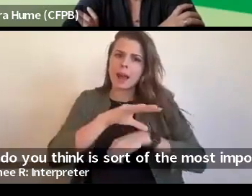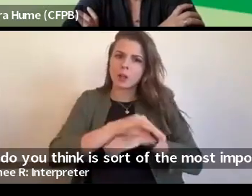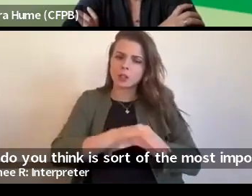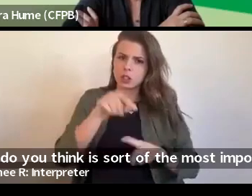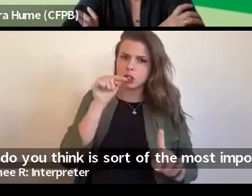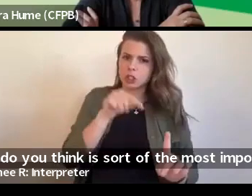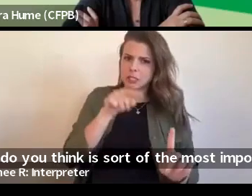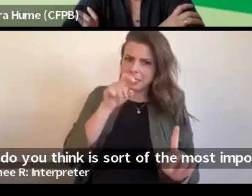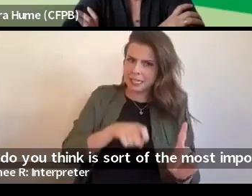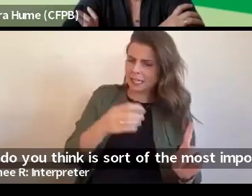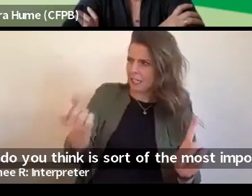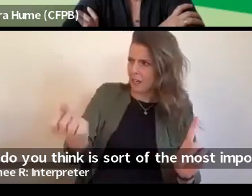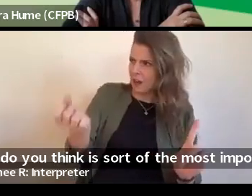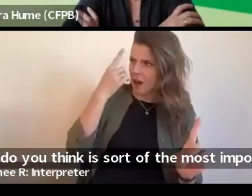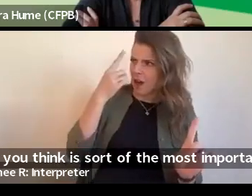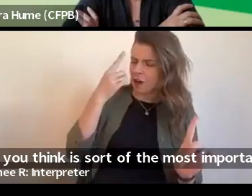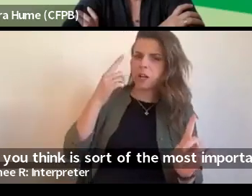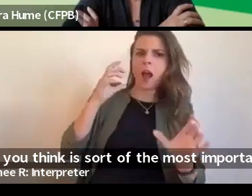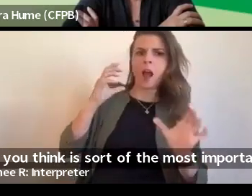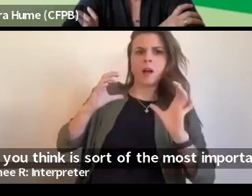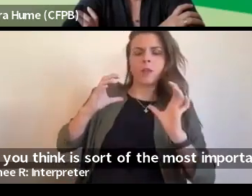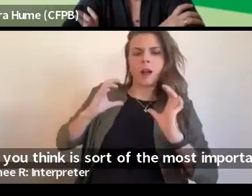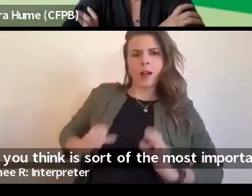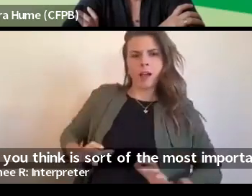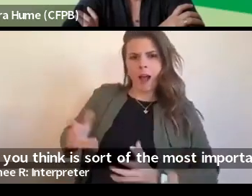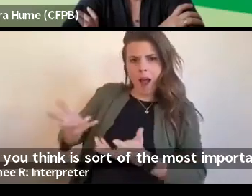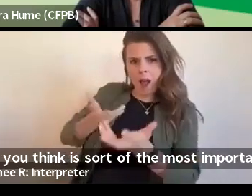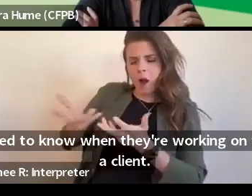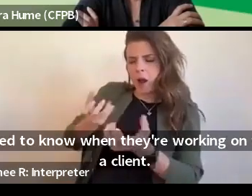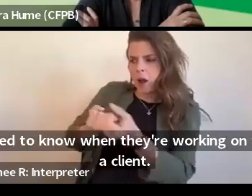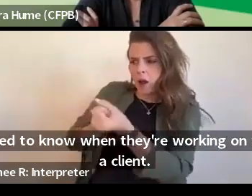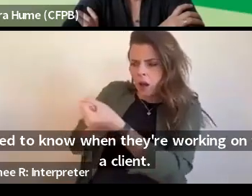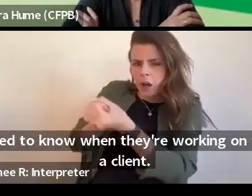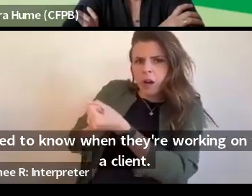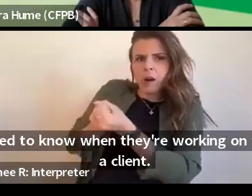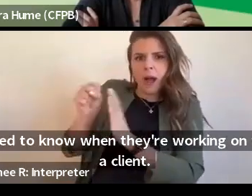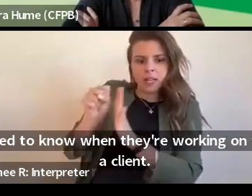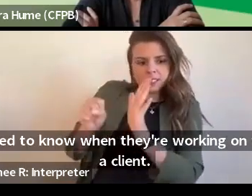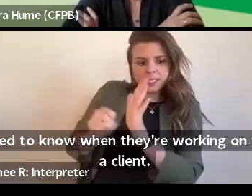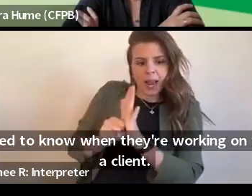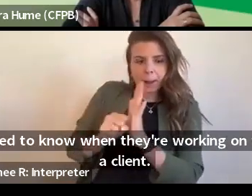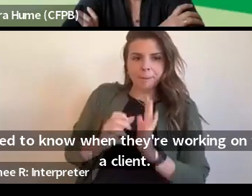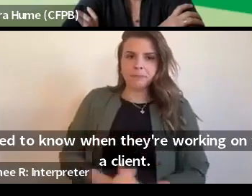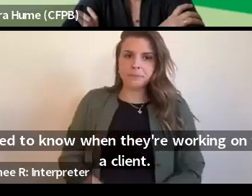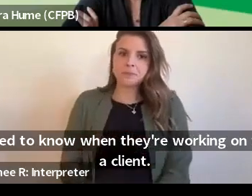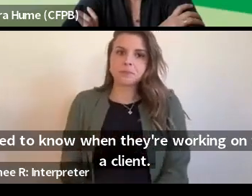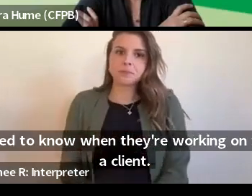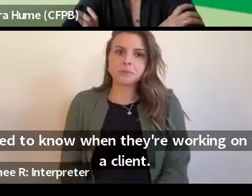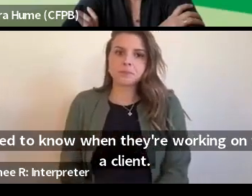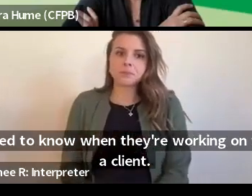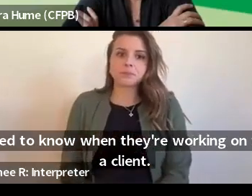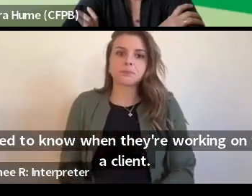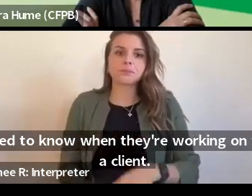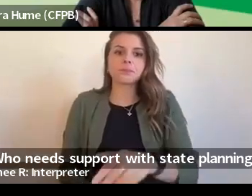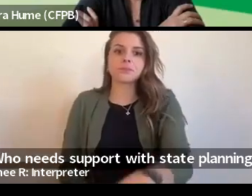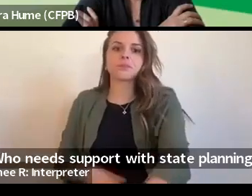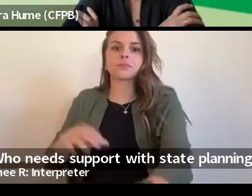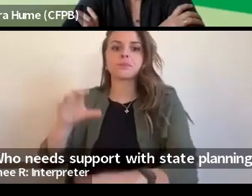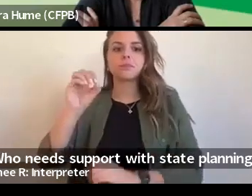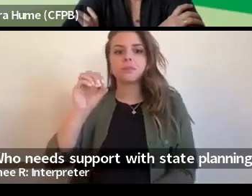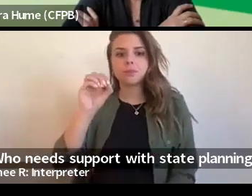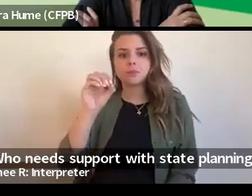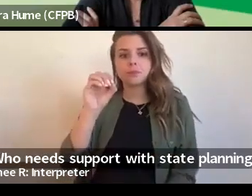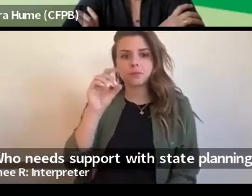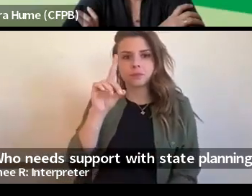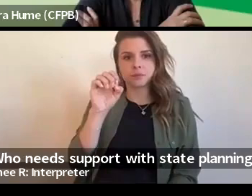they're working with a client who needs support with estate planning? Sure. I think the first thing that